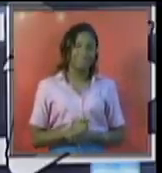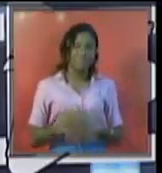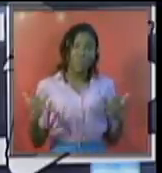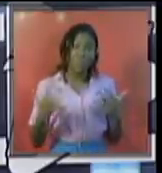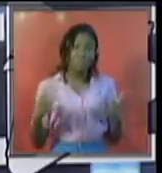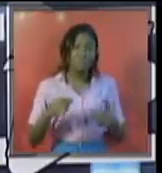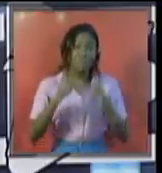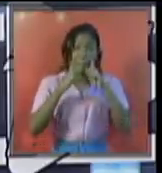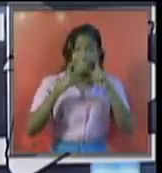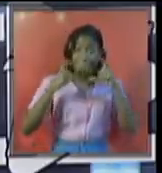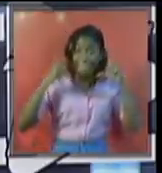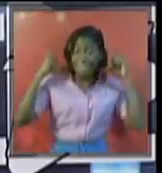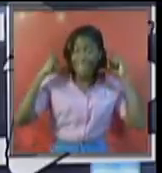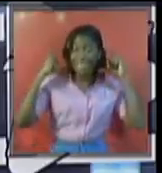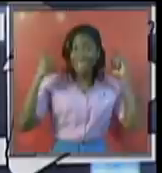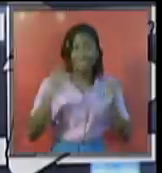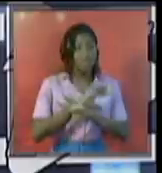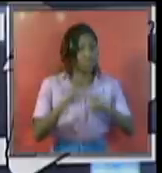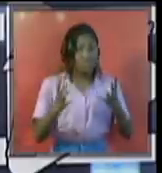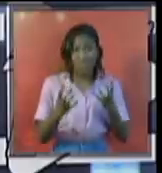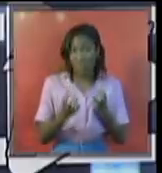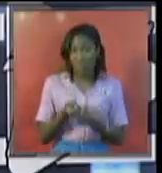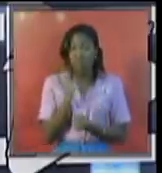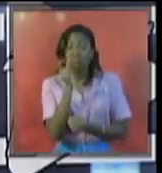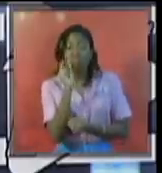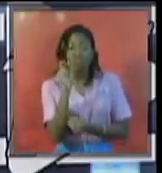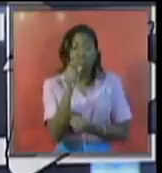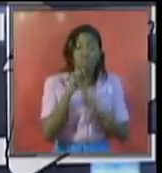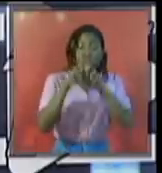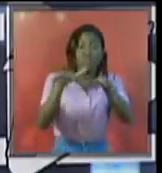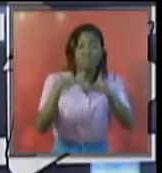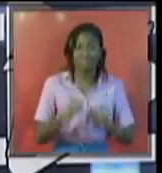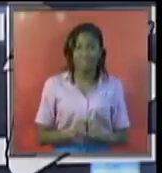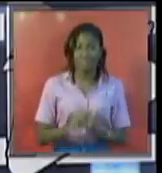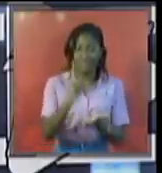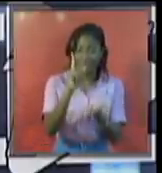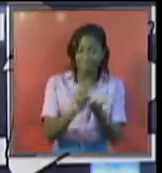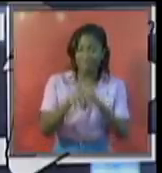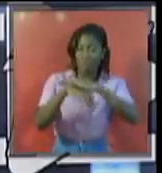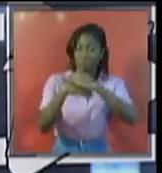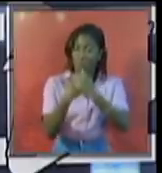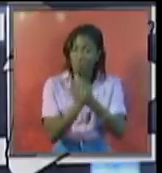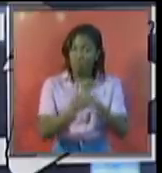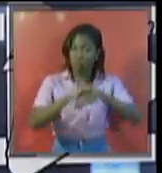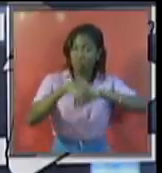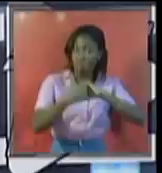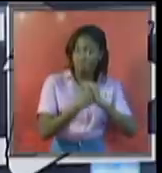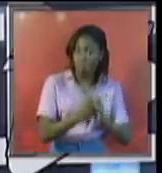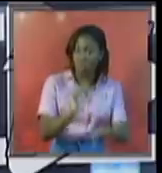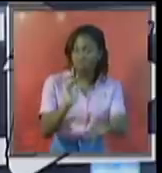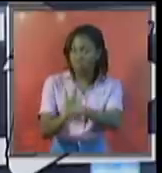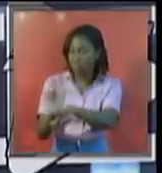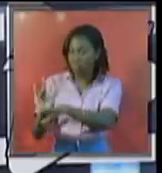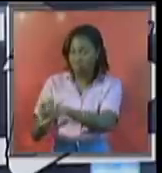of masks to reduce expulsion of droplets, washing of hands to reduce your contamination of surfaces, and also